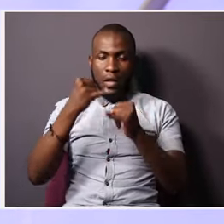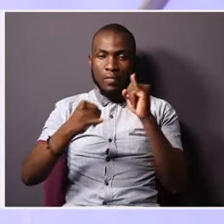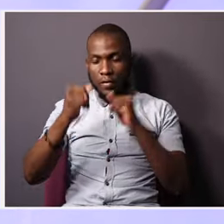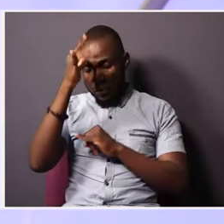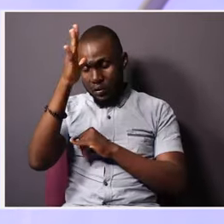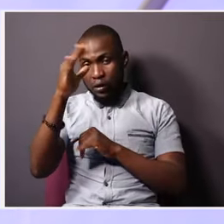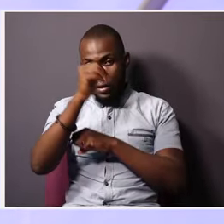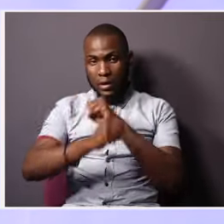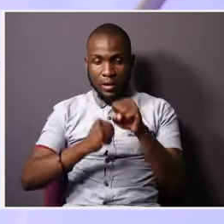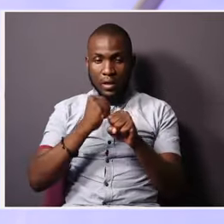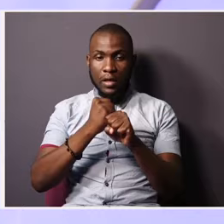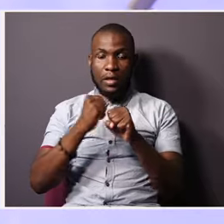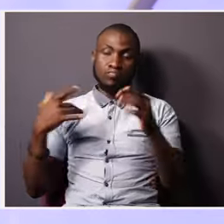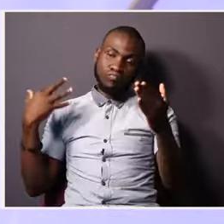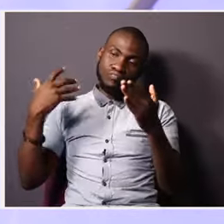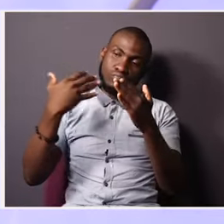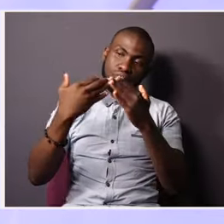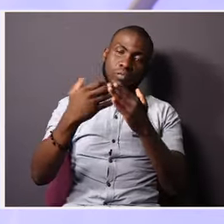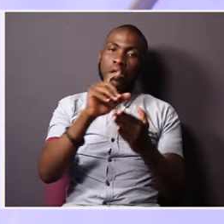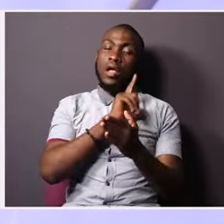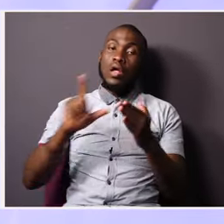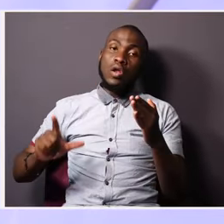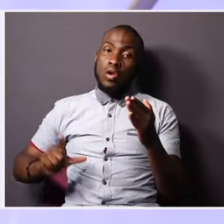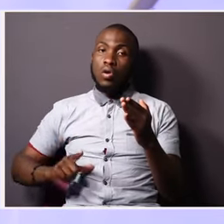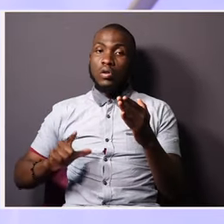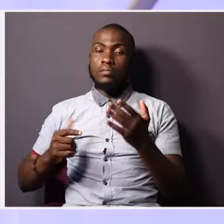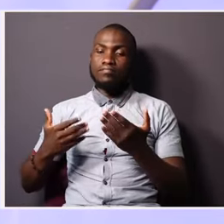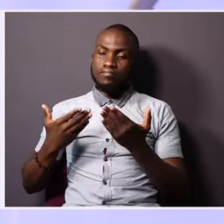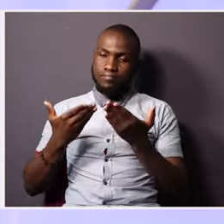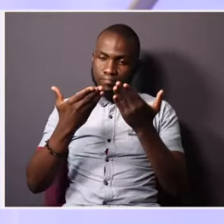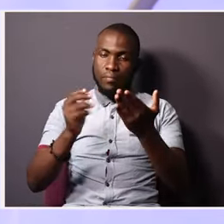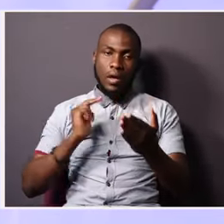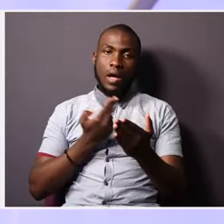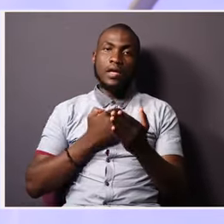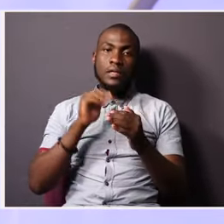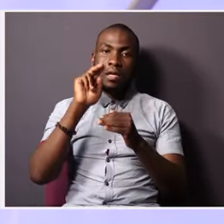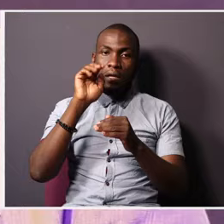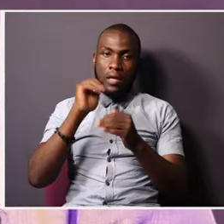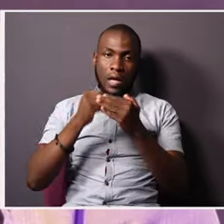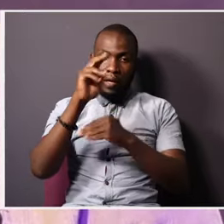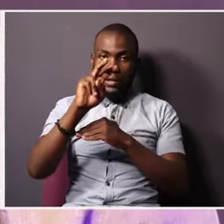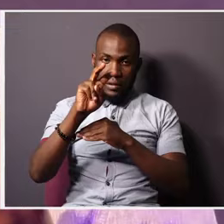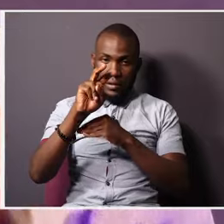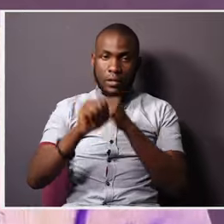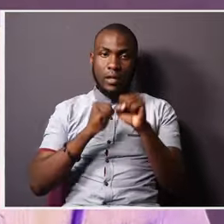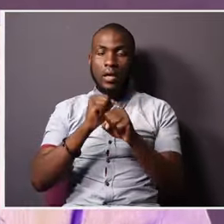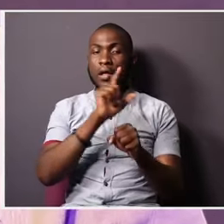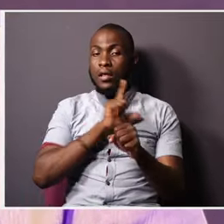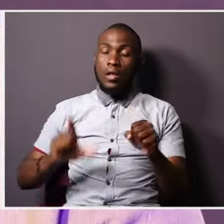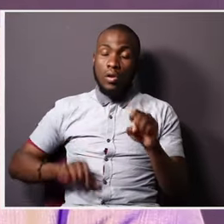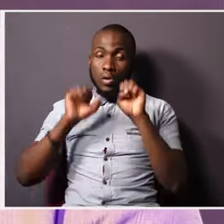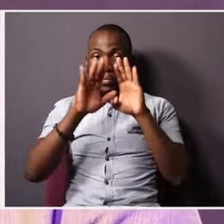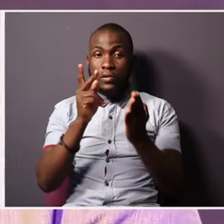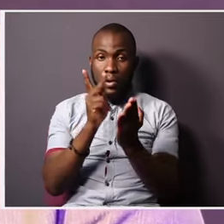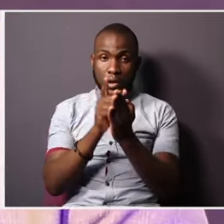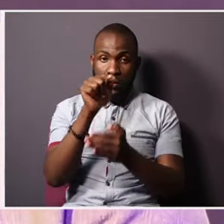last Sunday of the year. And this far, the Lord has indeed brought us. We look forward to seeing you next year. And now may the Lord bless you. May